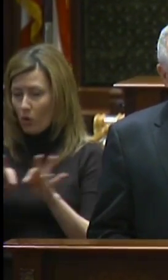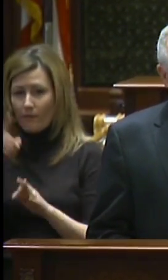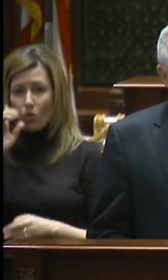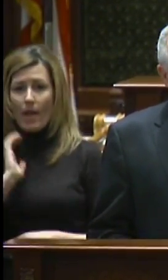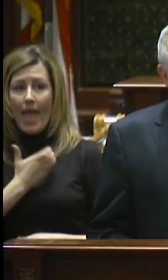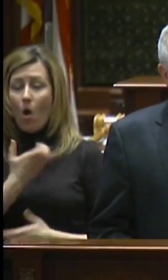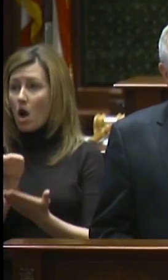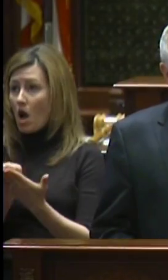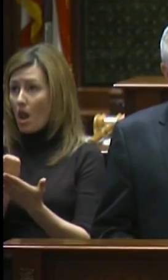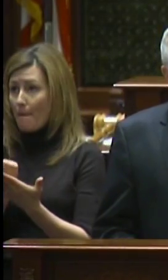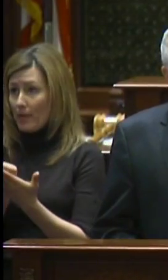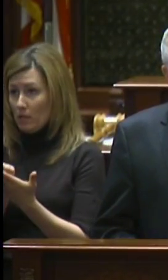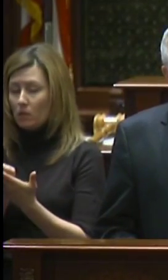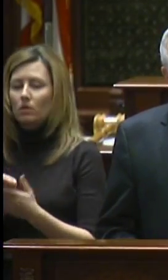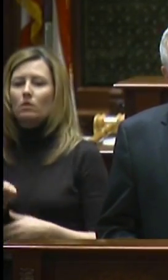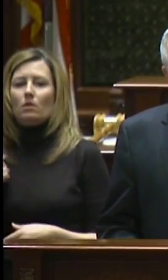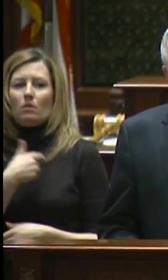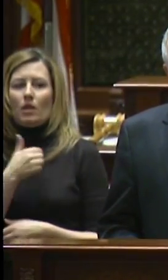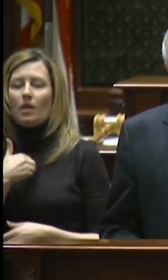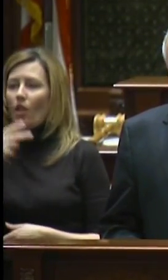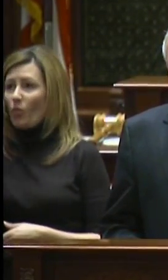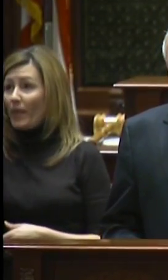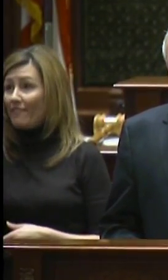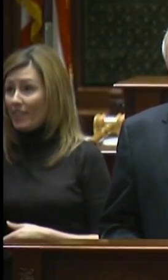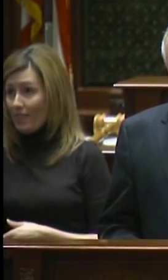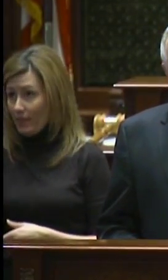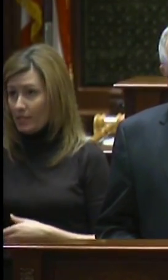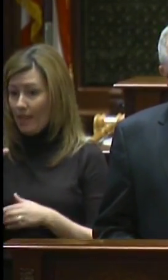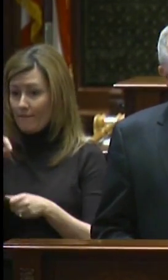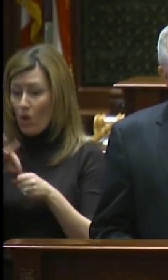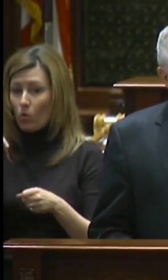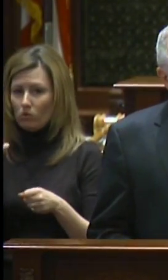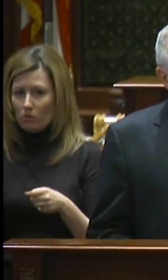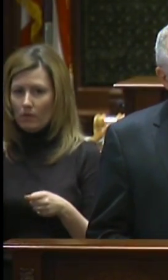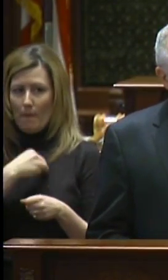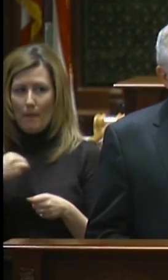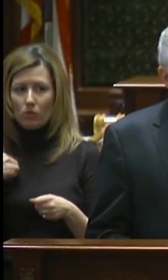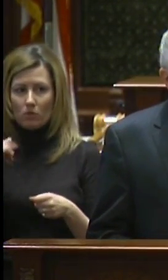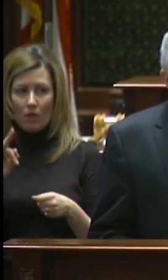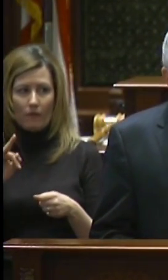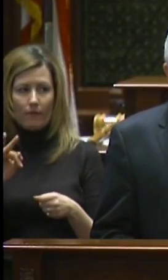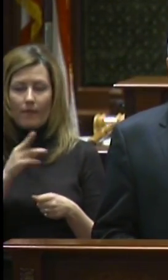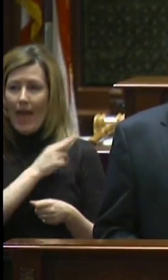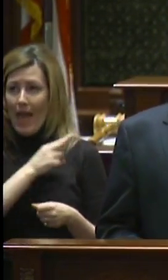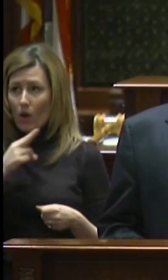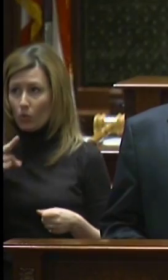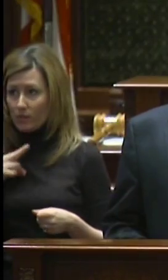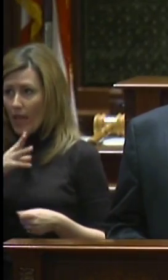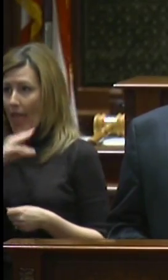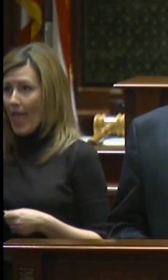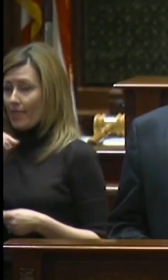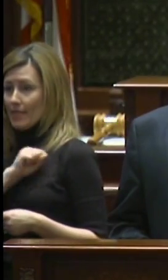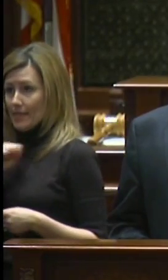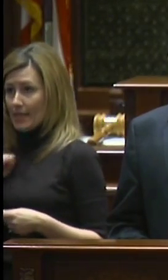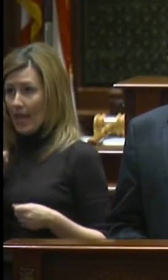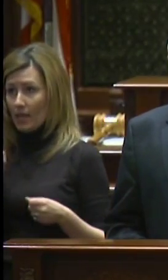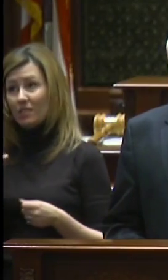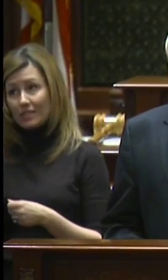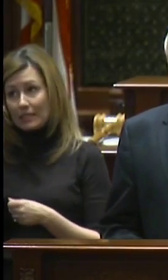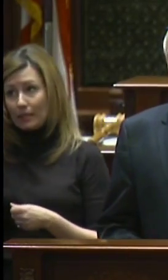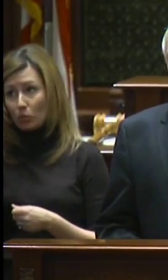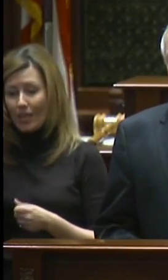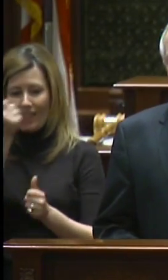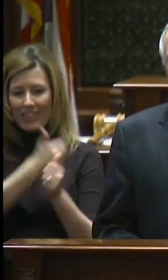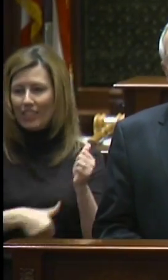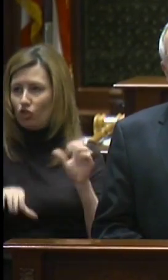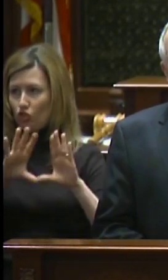our economy, is that we had to get 3/5 vote of the members of the General Assembly in the House and in the Senate, 60% of